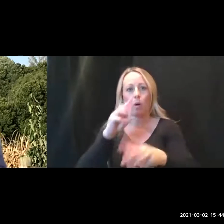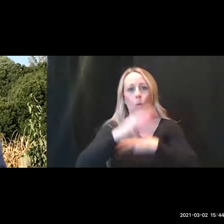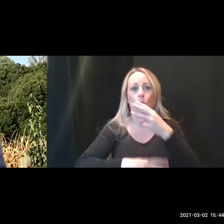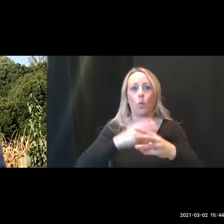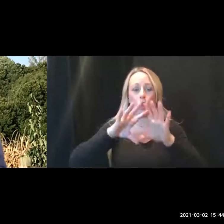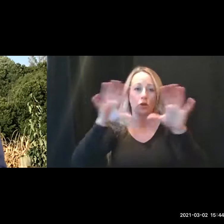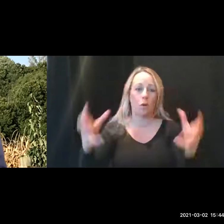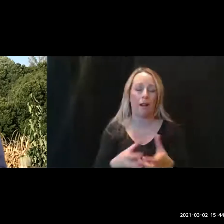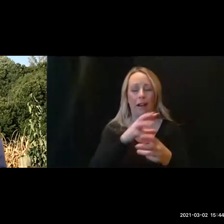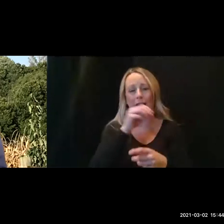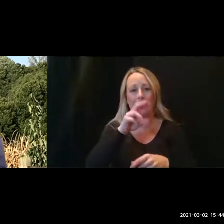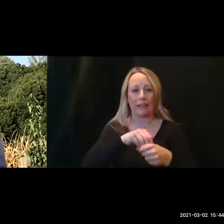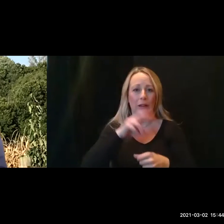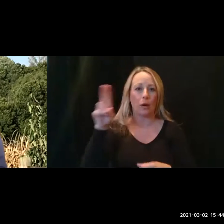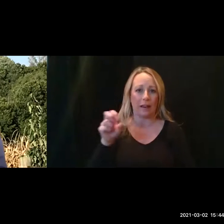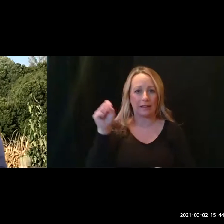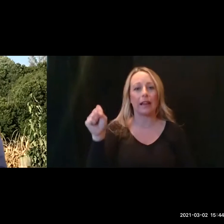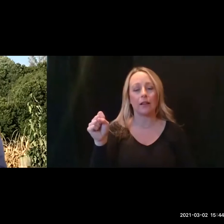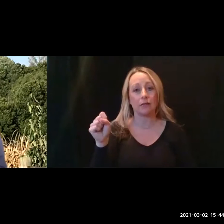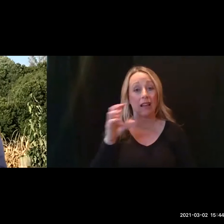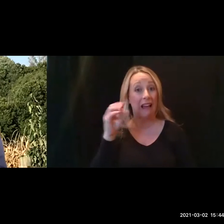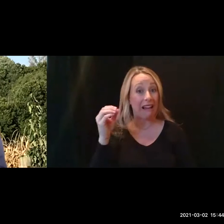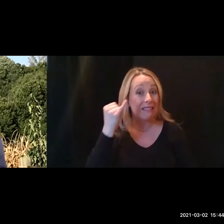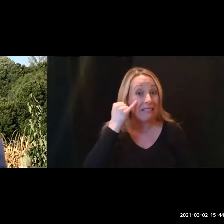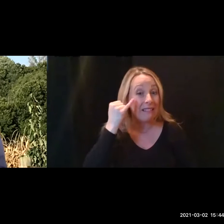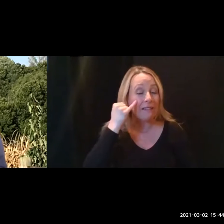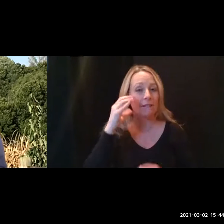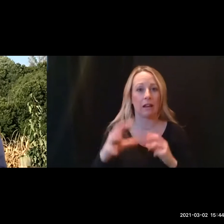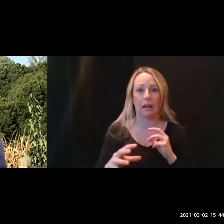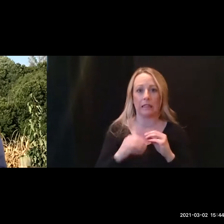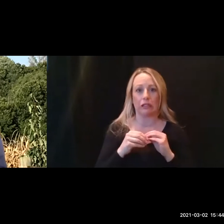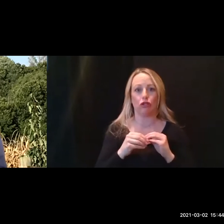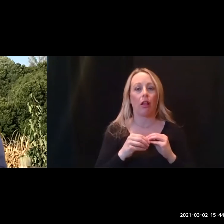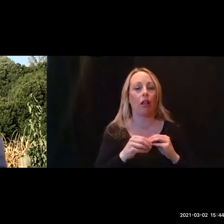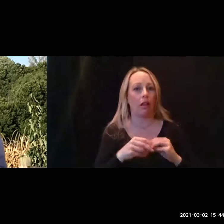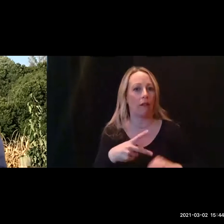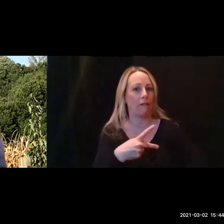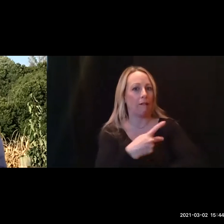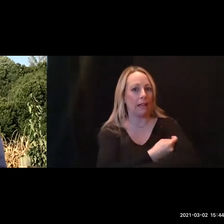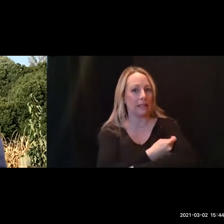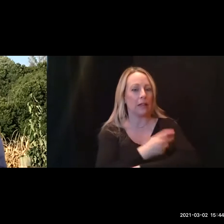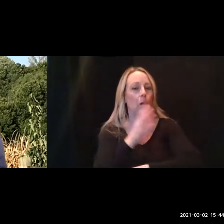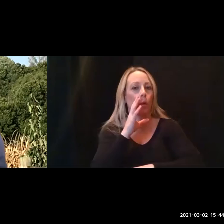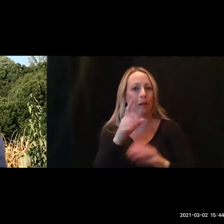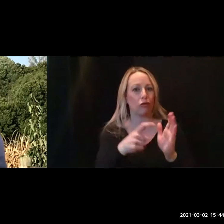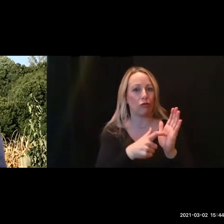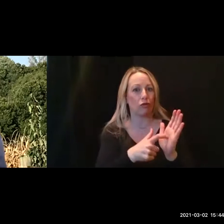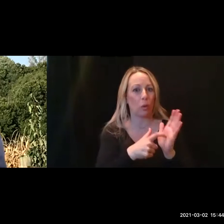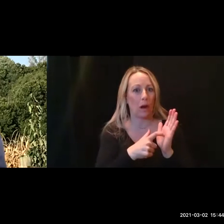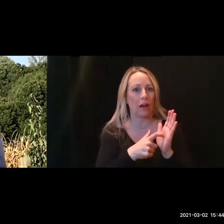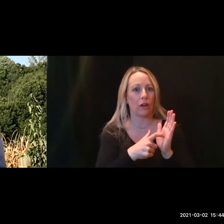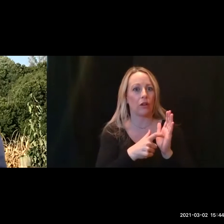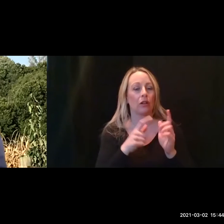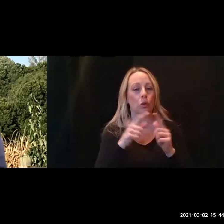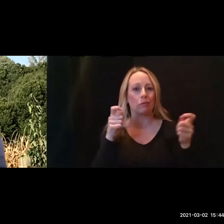in the United States, and whether additional vaccines will be required to